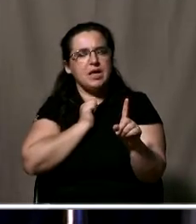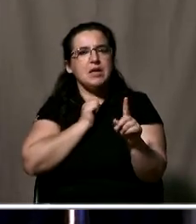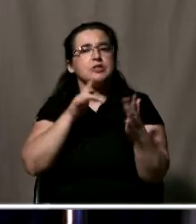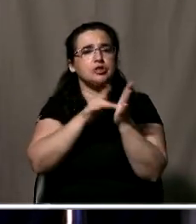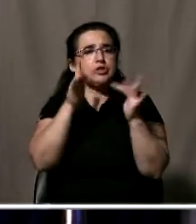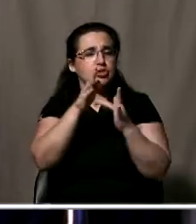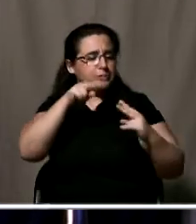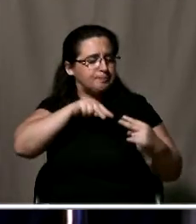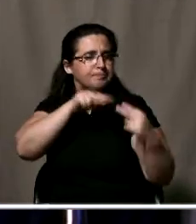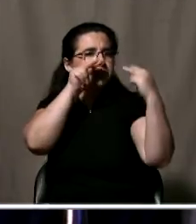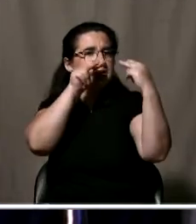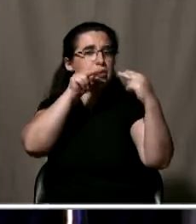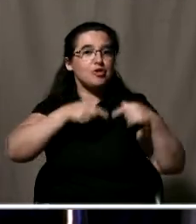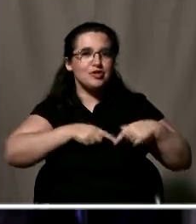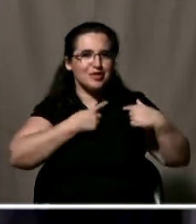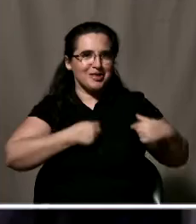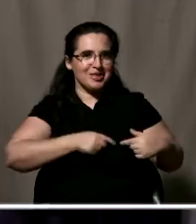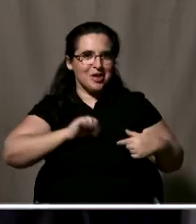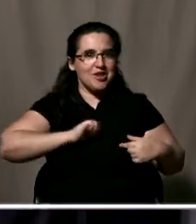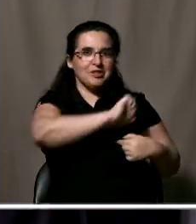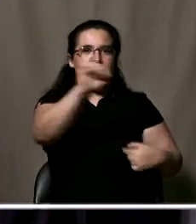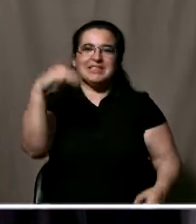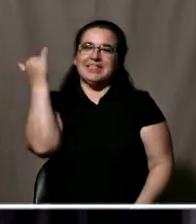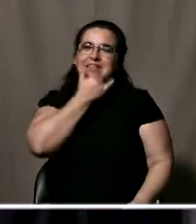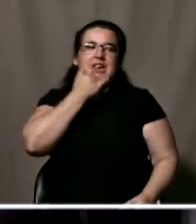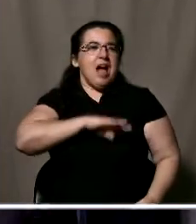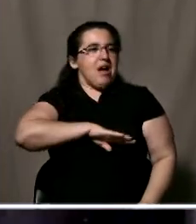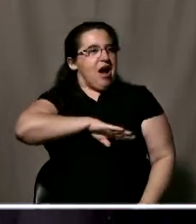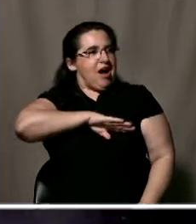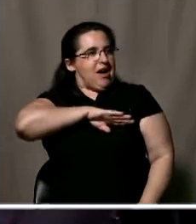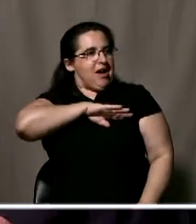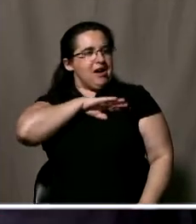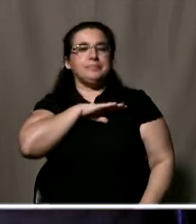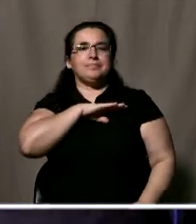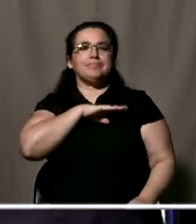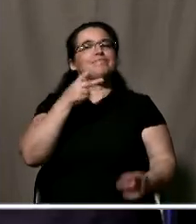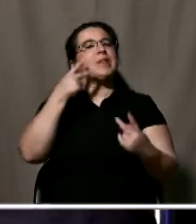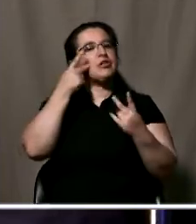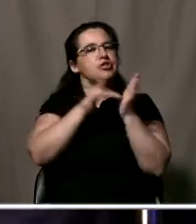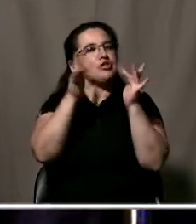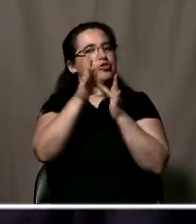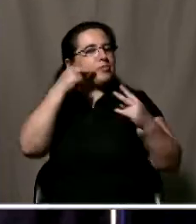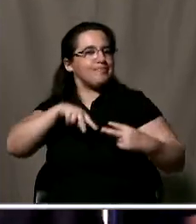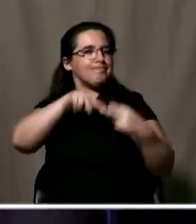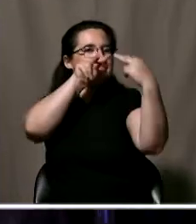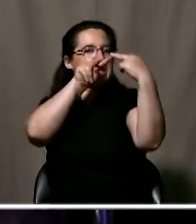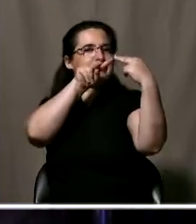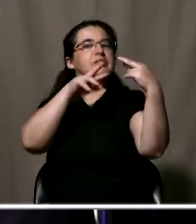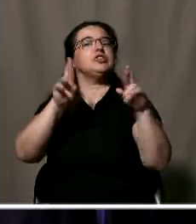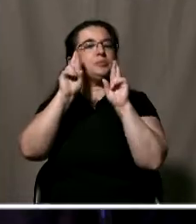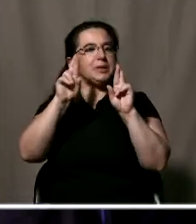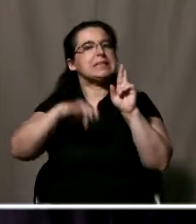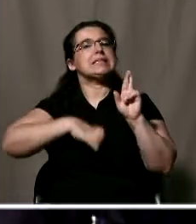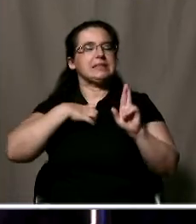with joy. Os nossos corações enchem-se de alegria. Looking unto Jesus, olhando firmemente para Jesus, we have hope. Temos esperança.